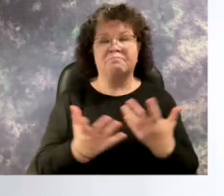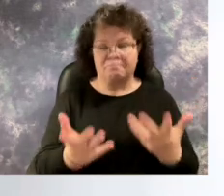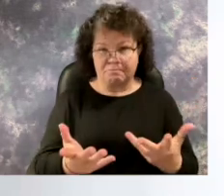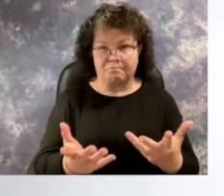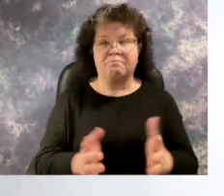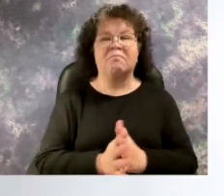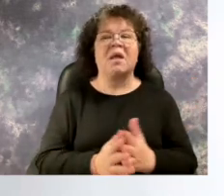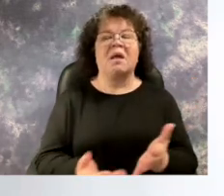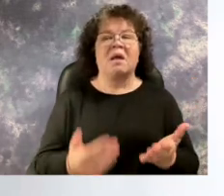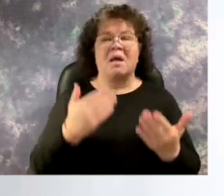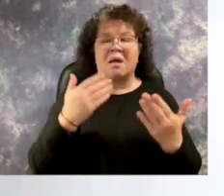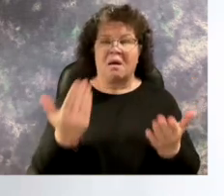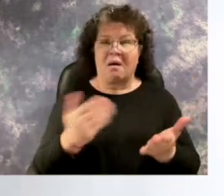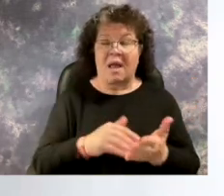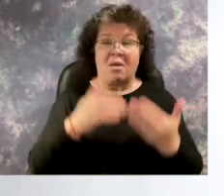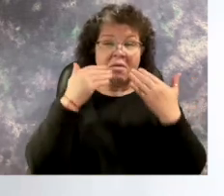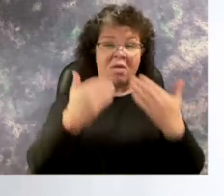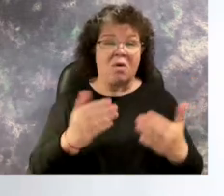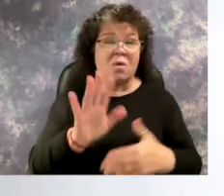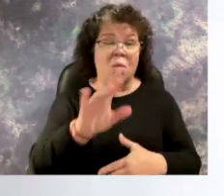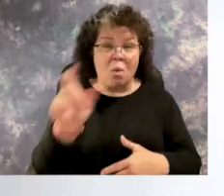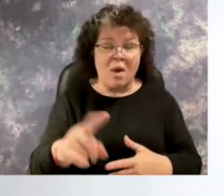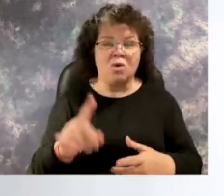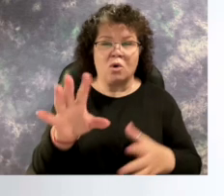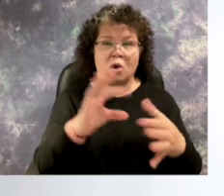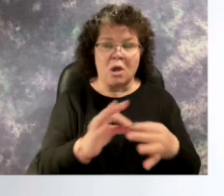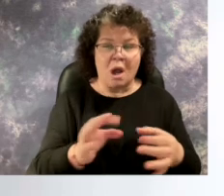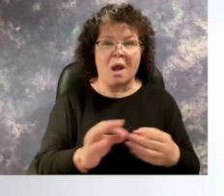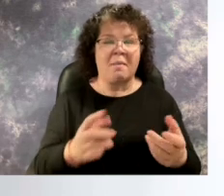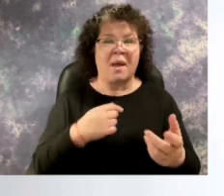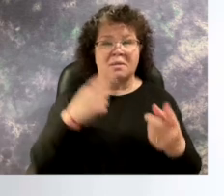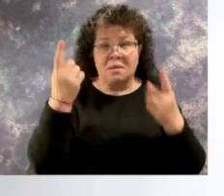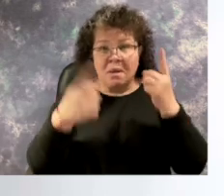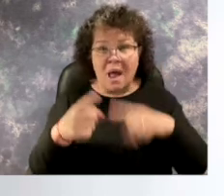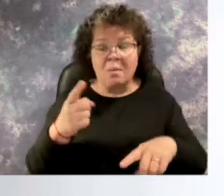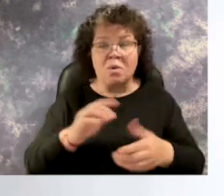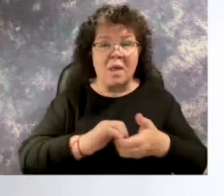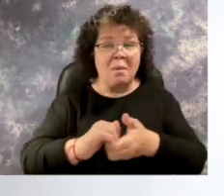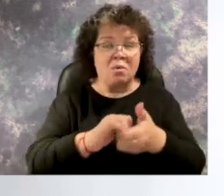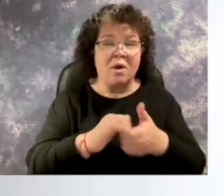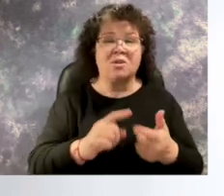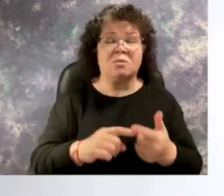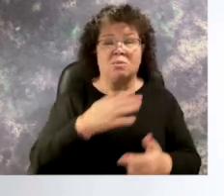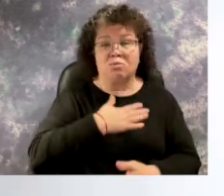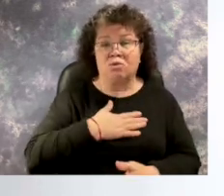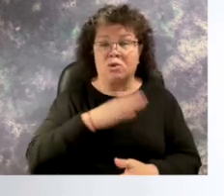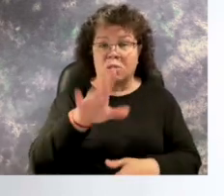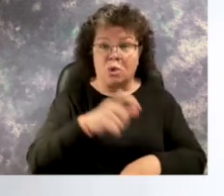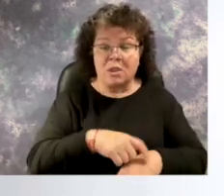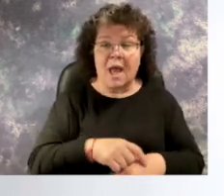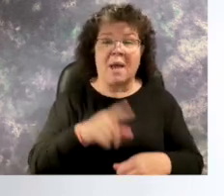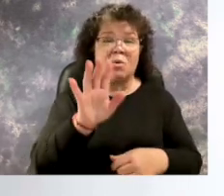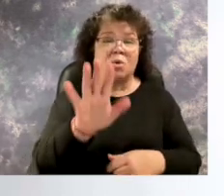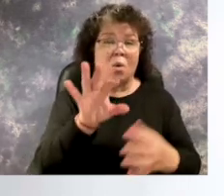So thank you again for your questions, comments, and collaboration. We appreciate your time and your feedback, and of course, your ideas